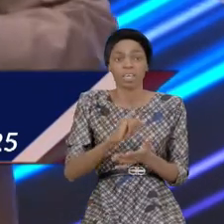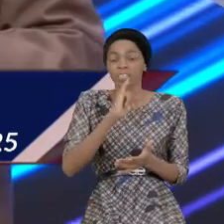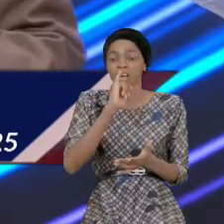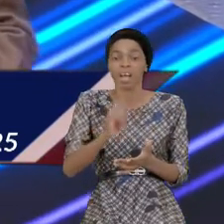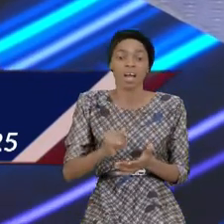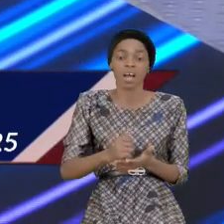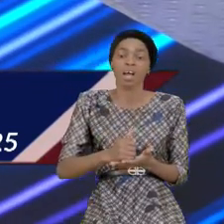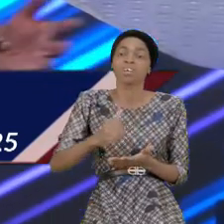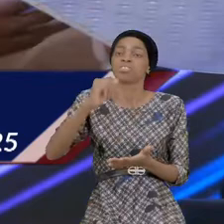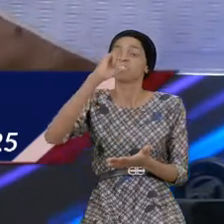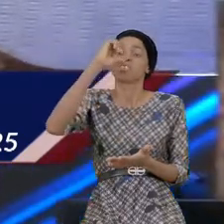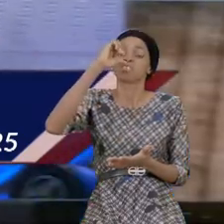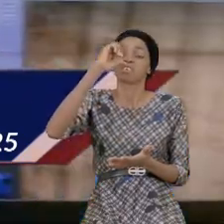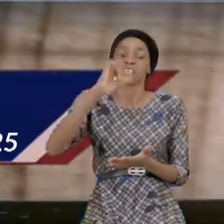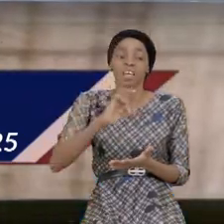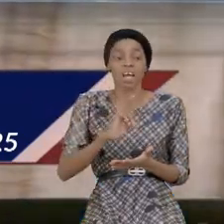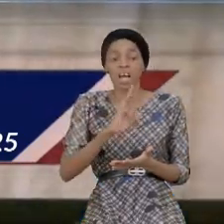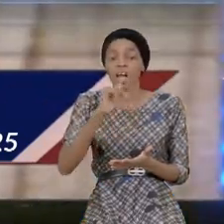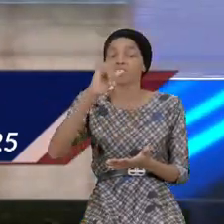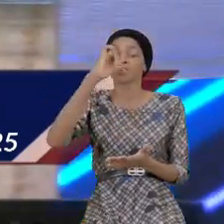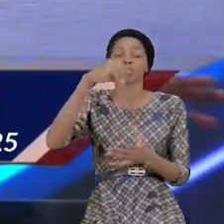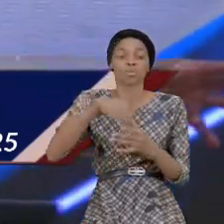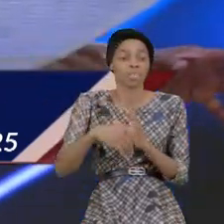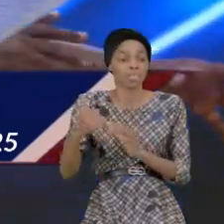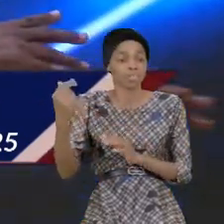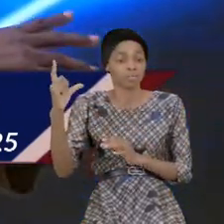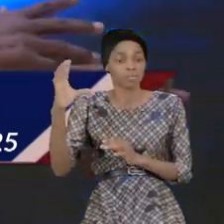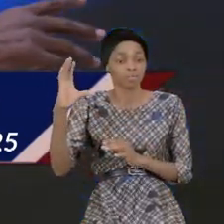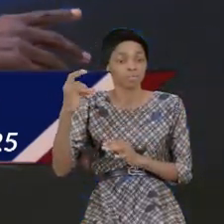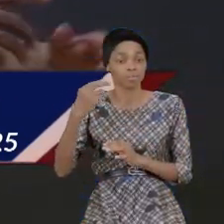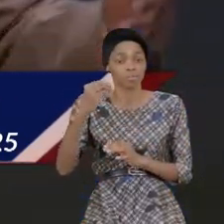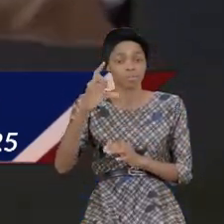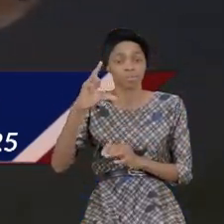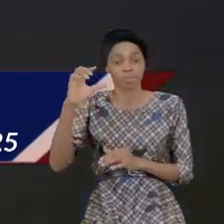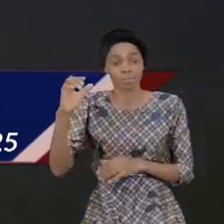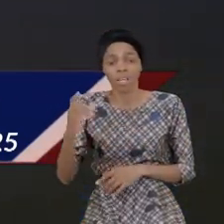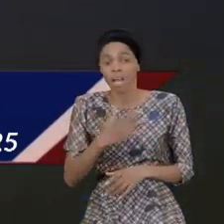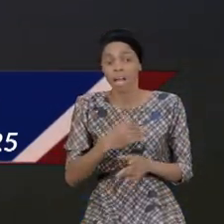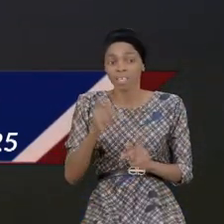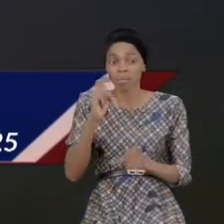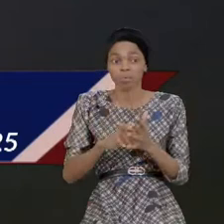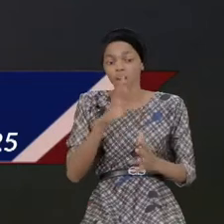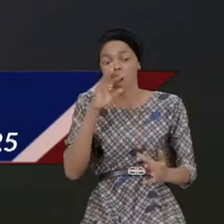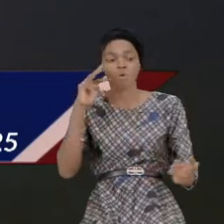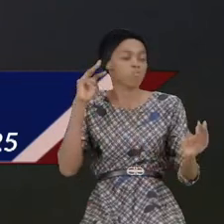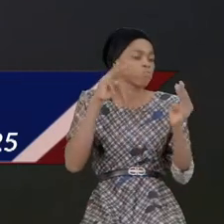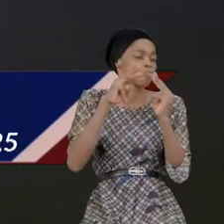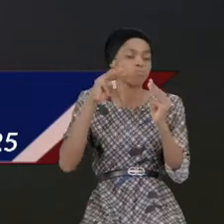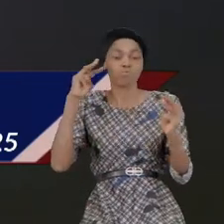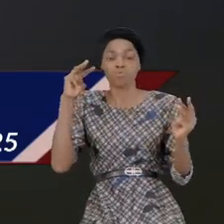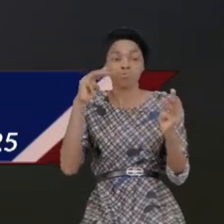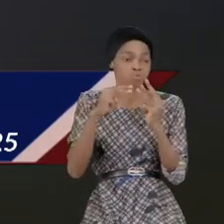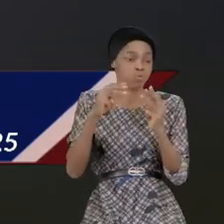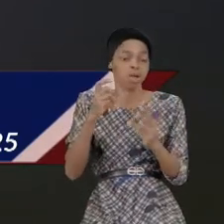And the people who are into rioting and violence, they take their